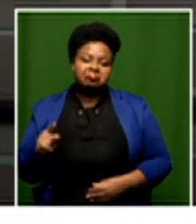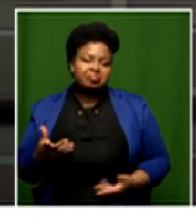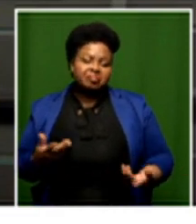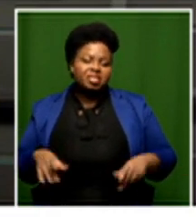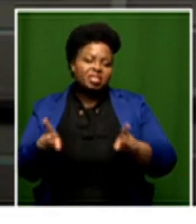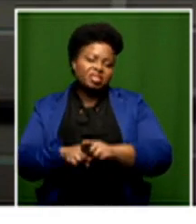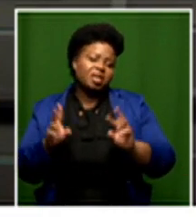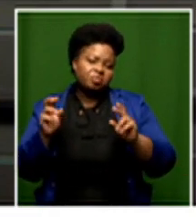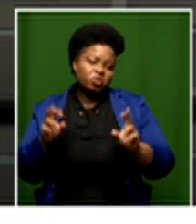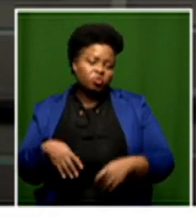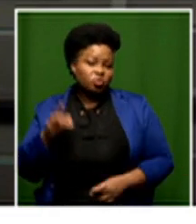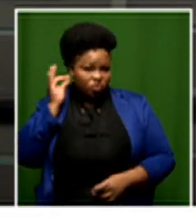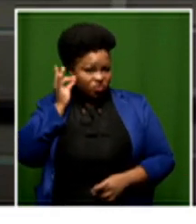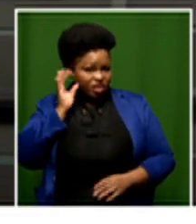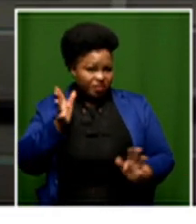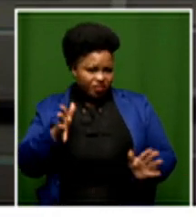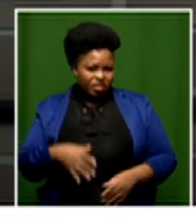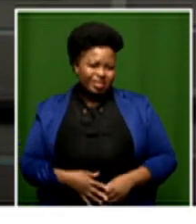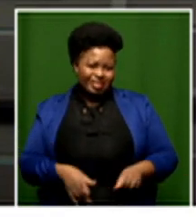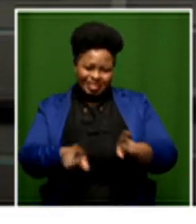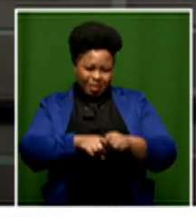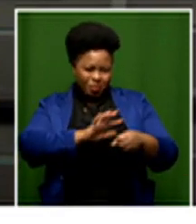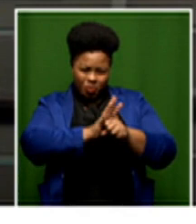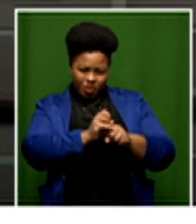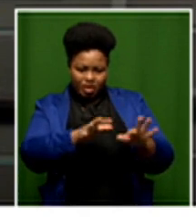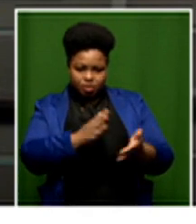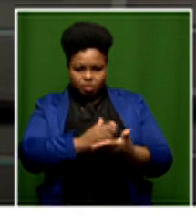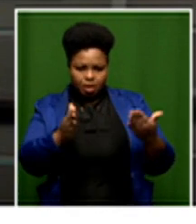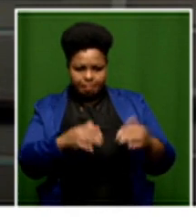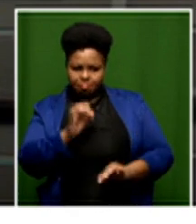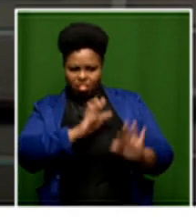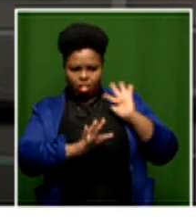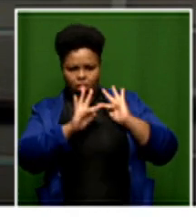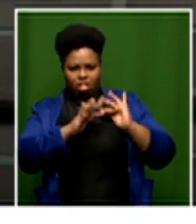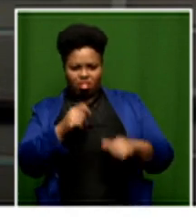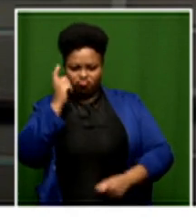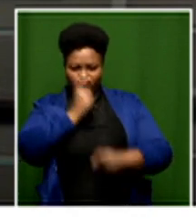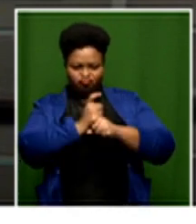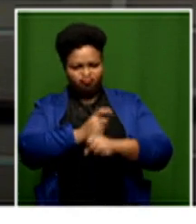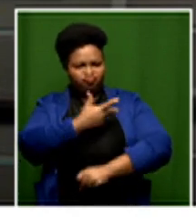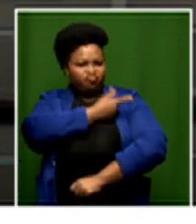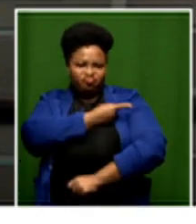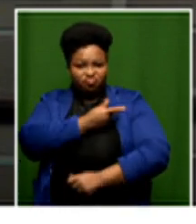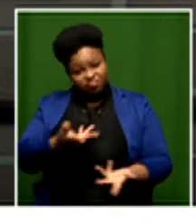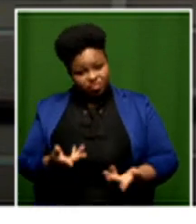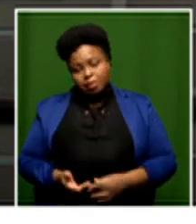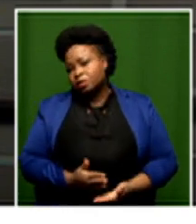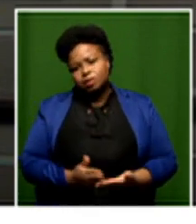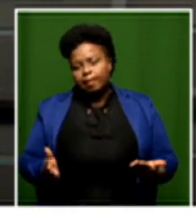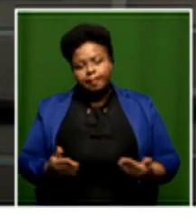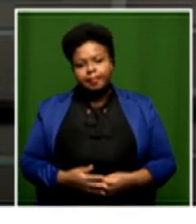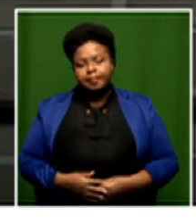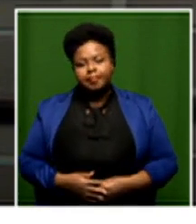of the same issues that we're seeing with COVID in terms of vaccine hesitancy. But also, I think there's an